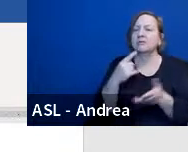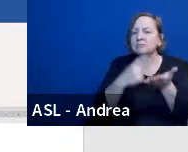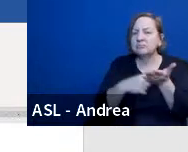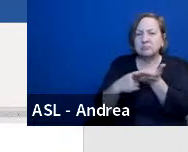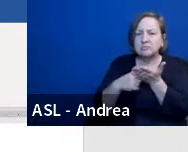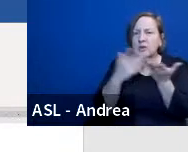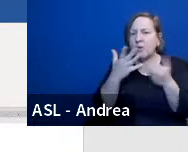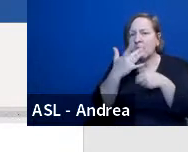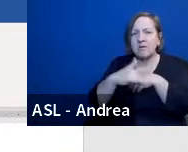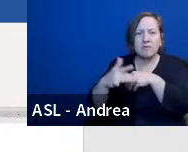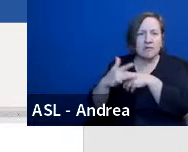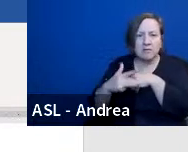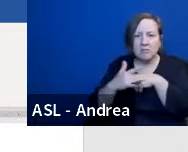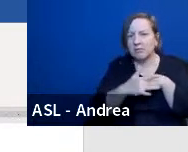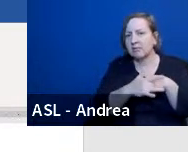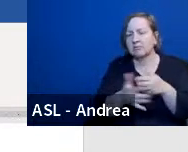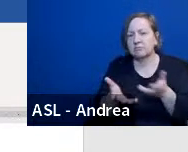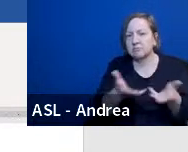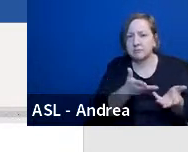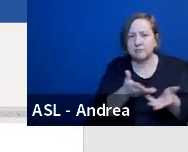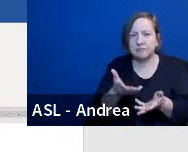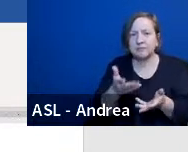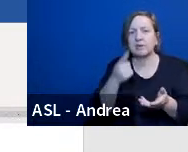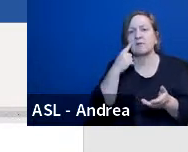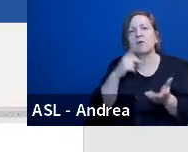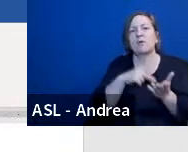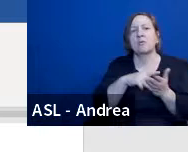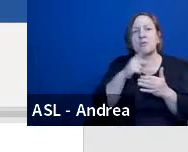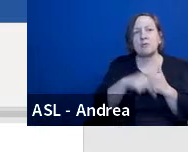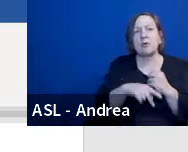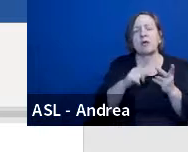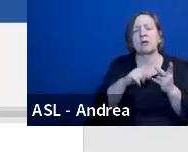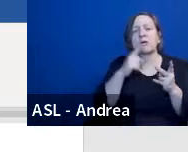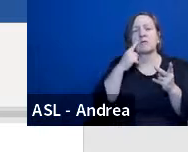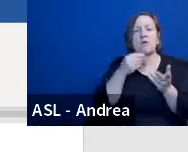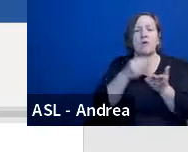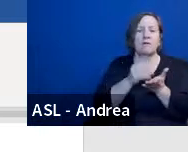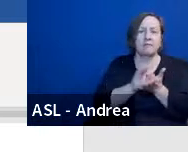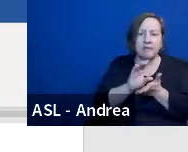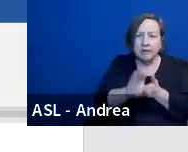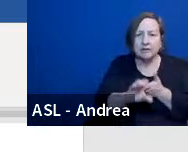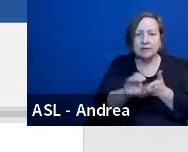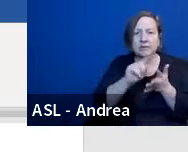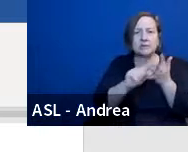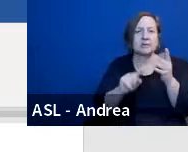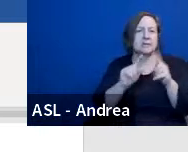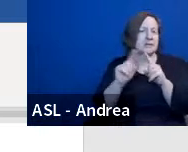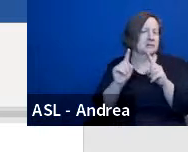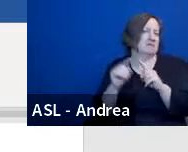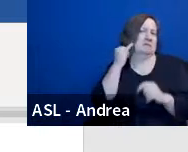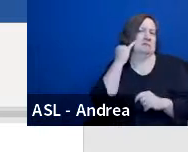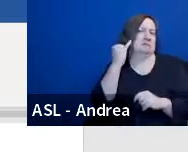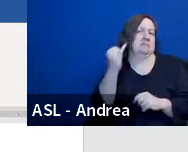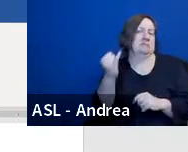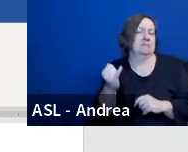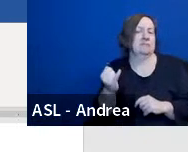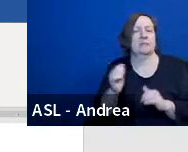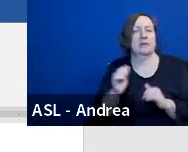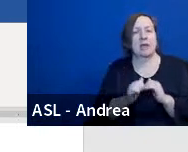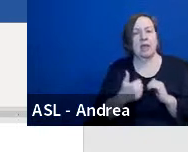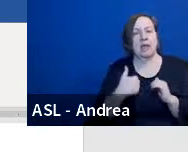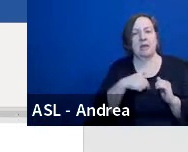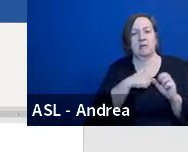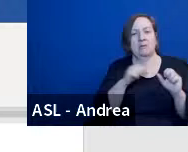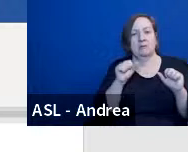be available for programs, for funding, and just different ideas of how we may